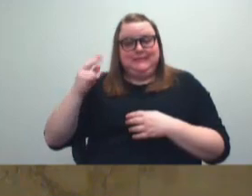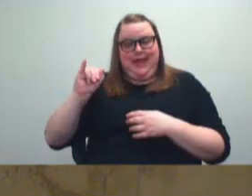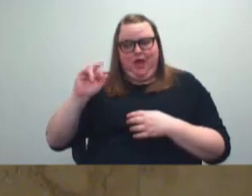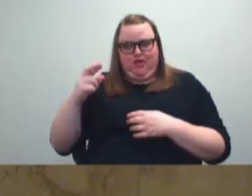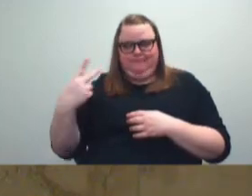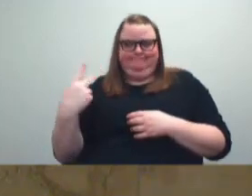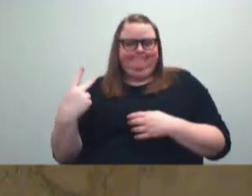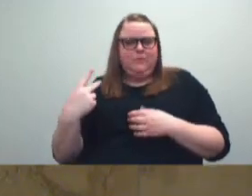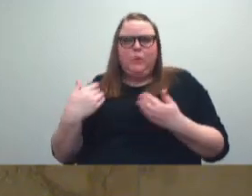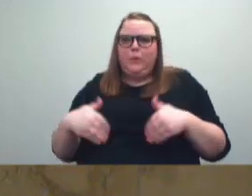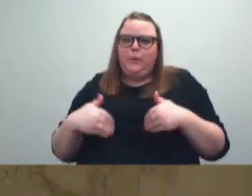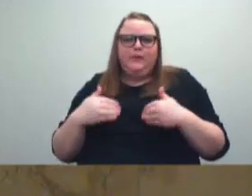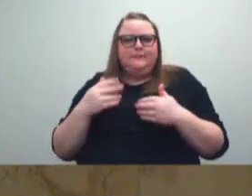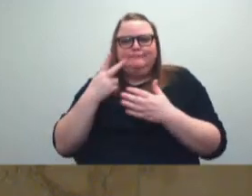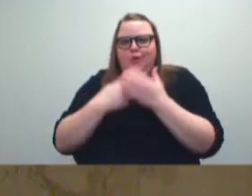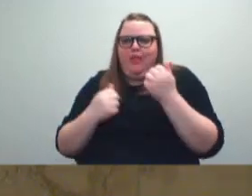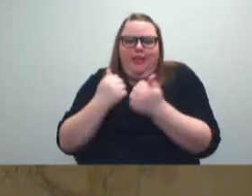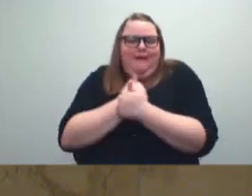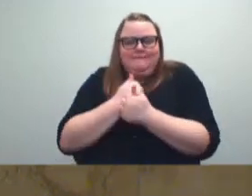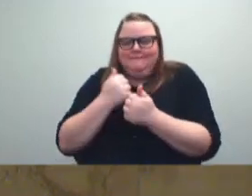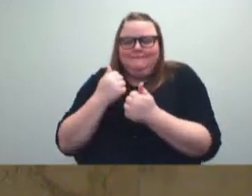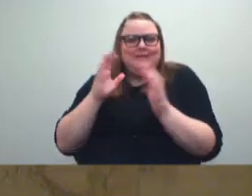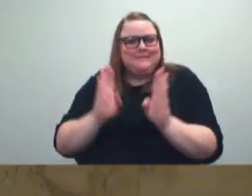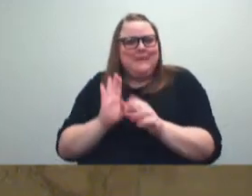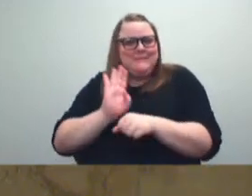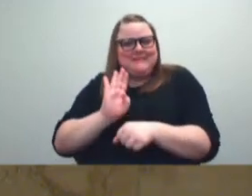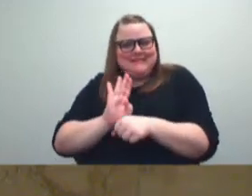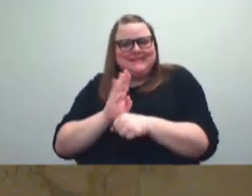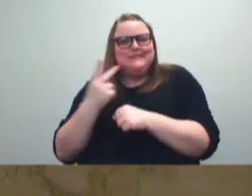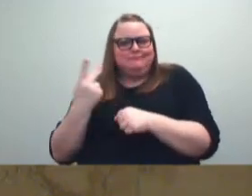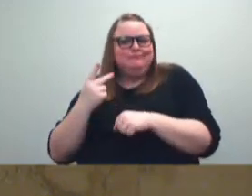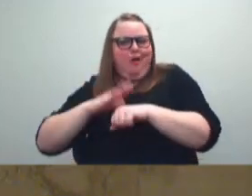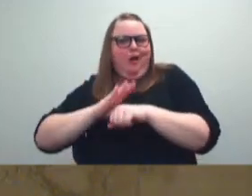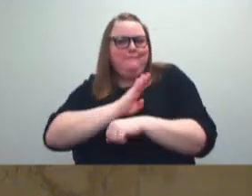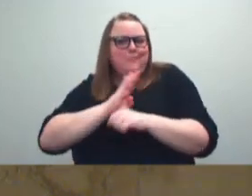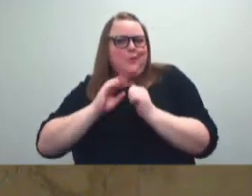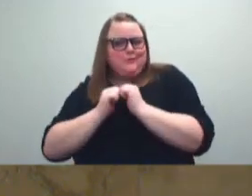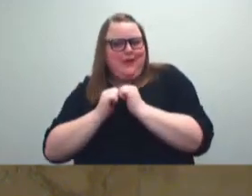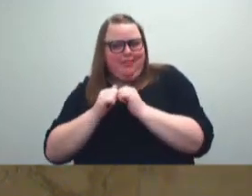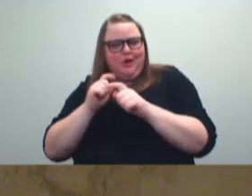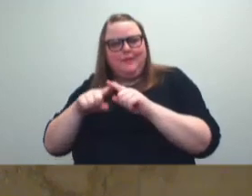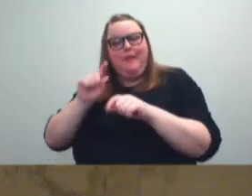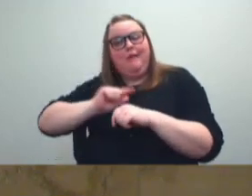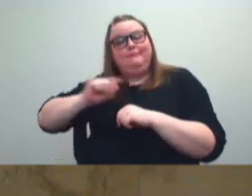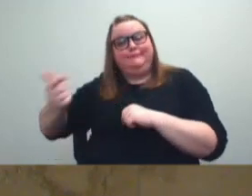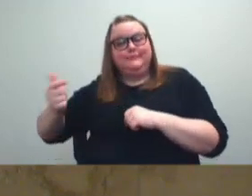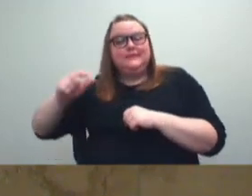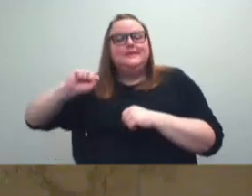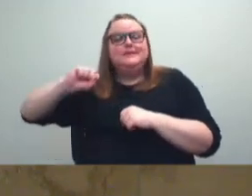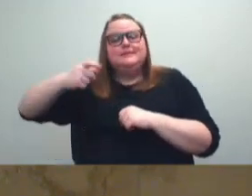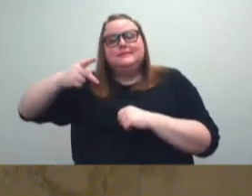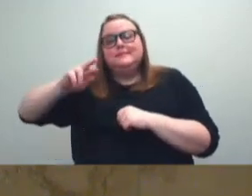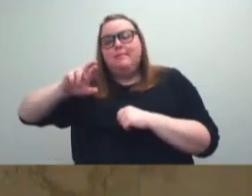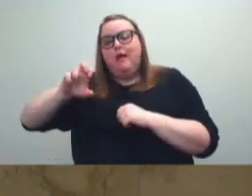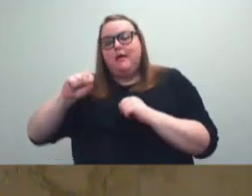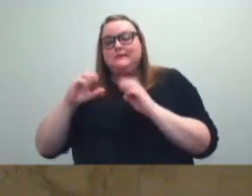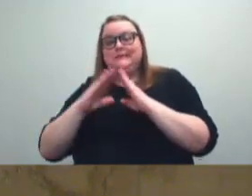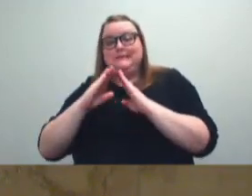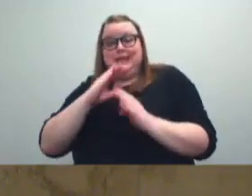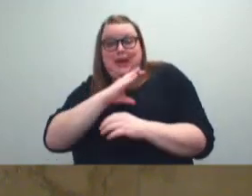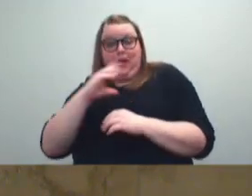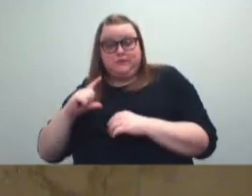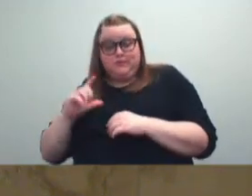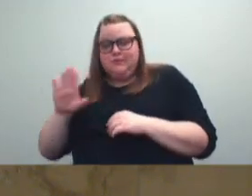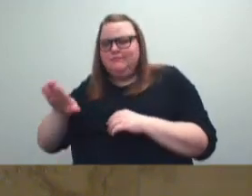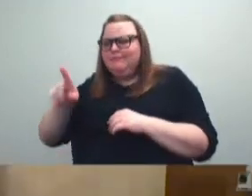big champion for small business in the city of Sparks. I'd love to send it over to you, and I want you to talk about what you guys are doing in the city of Sparks to help your